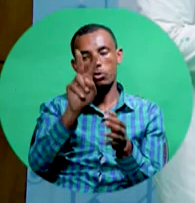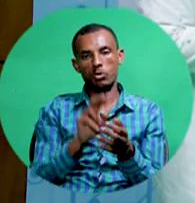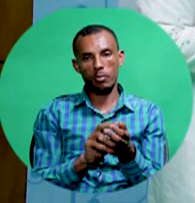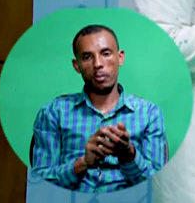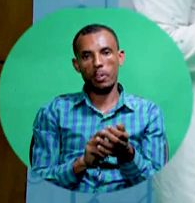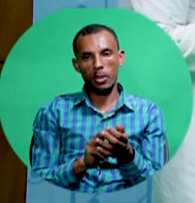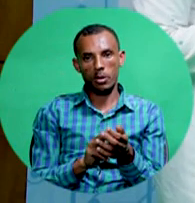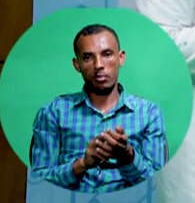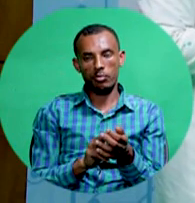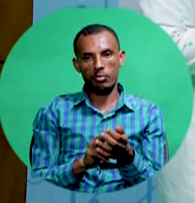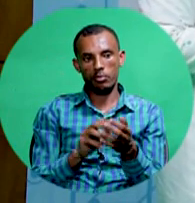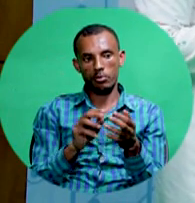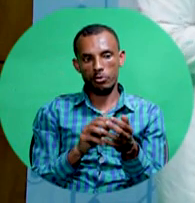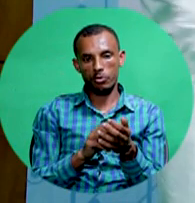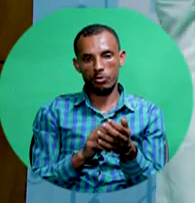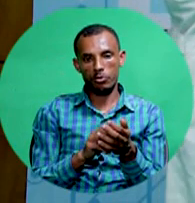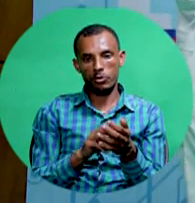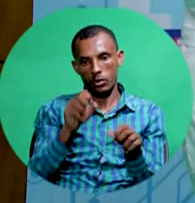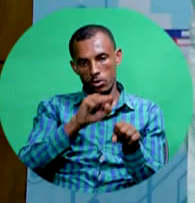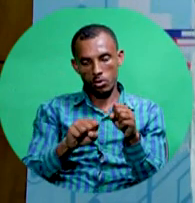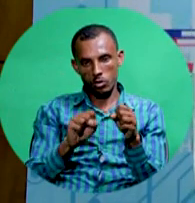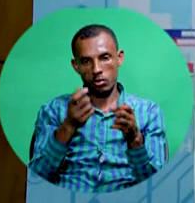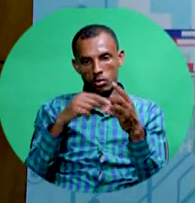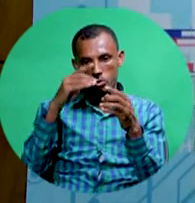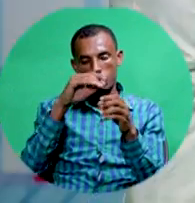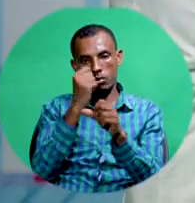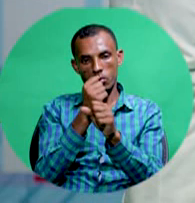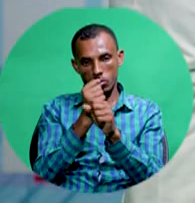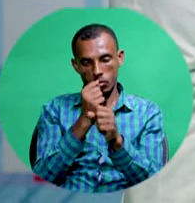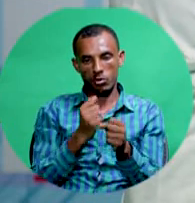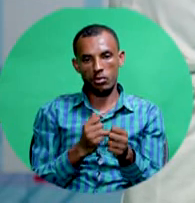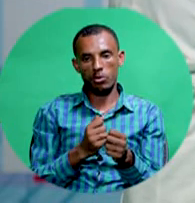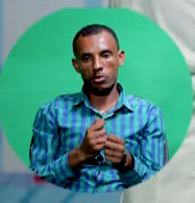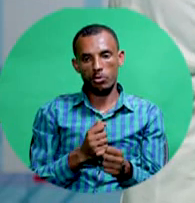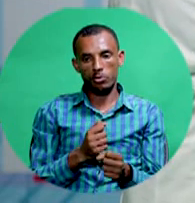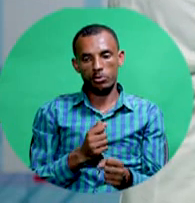in single term form. So to do that,